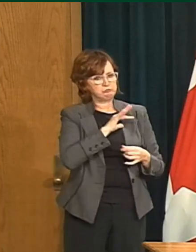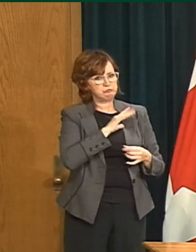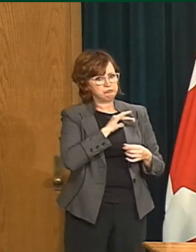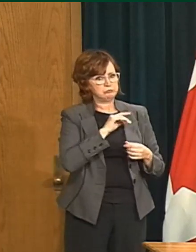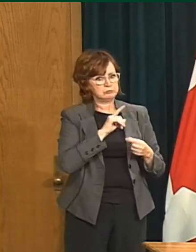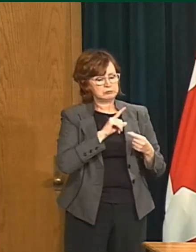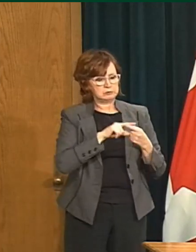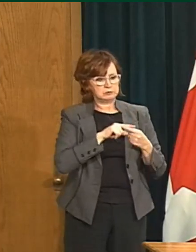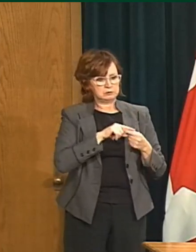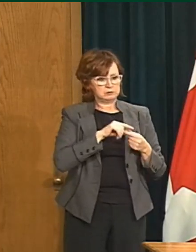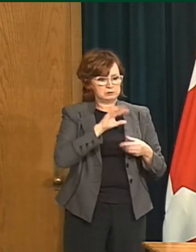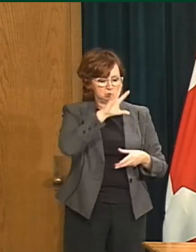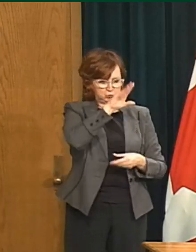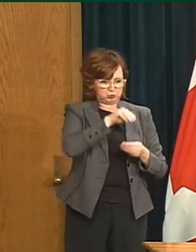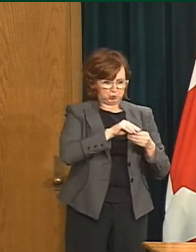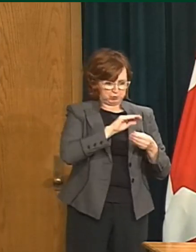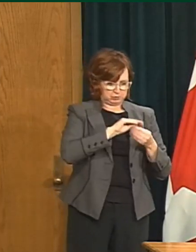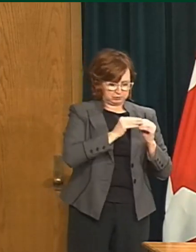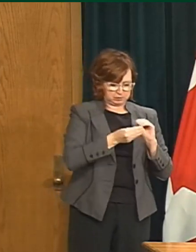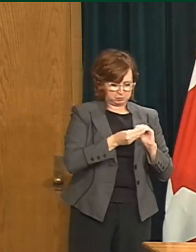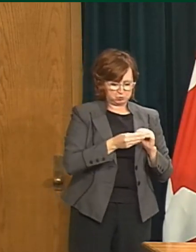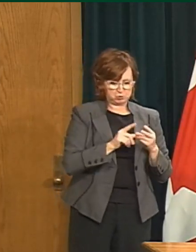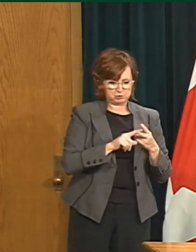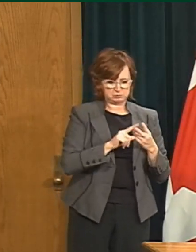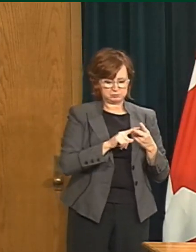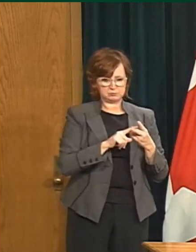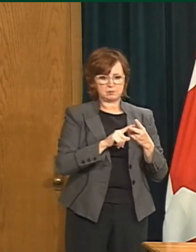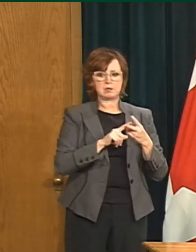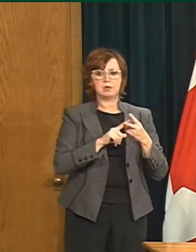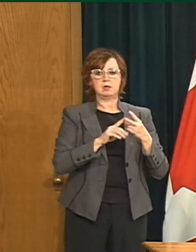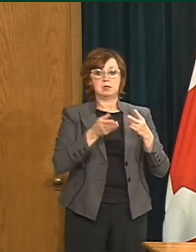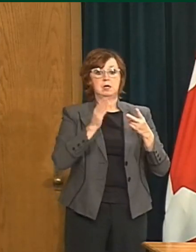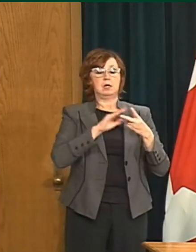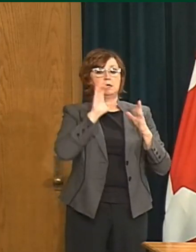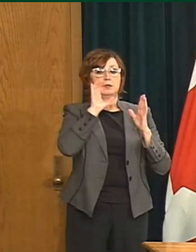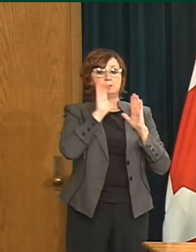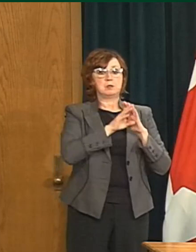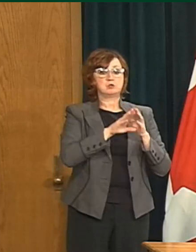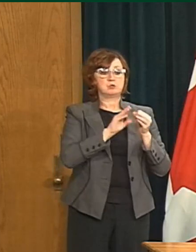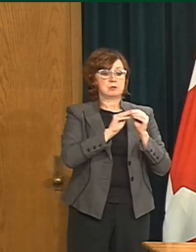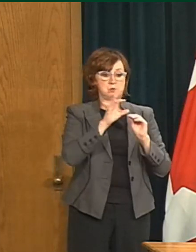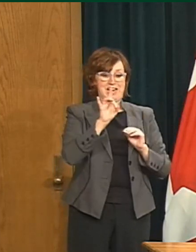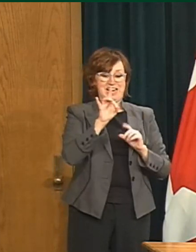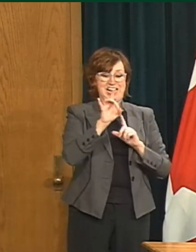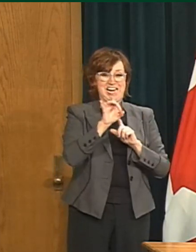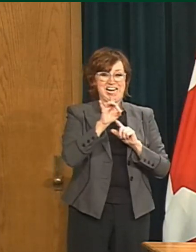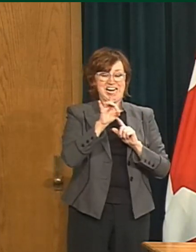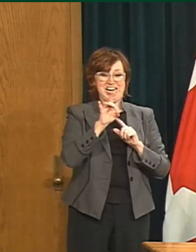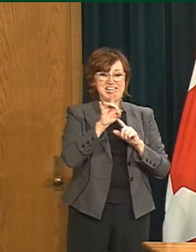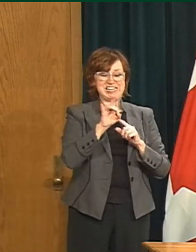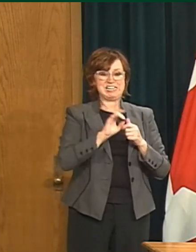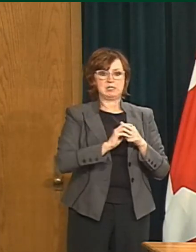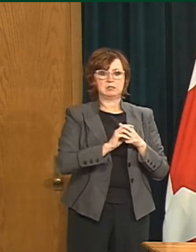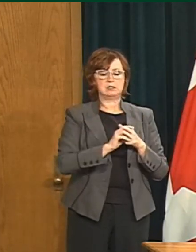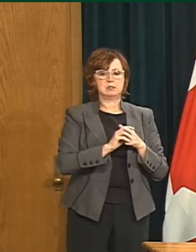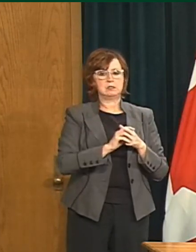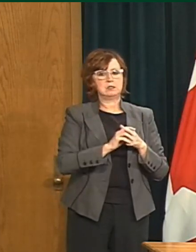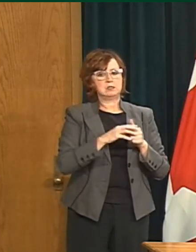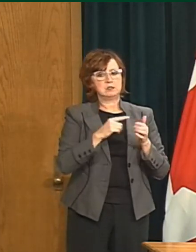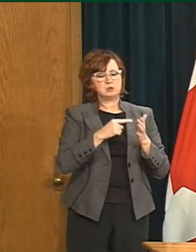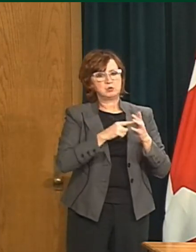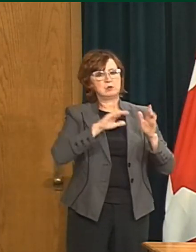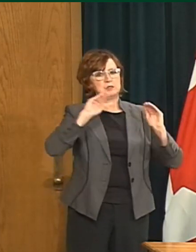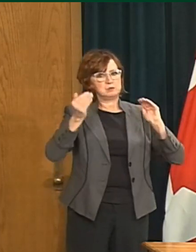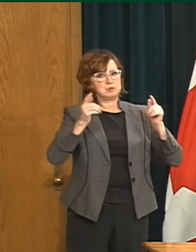terms of total number of cases. And slide 8, I think, is important because that's showing our cases per capita. We know that